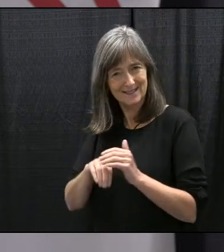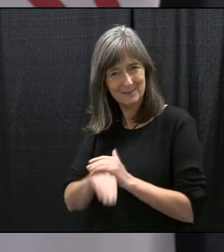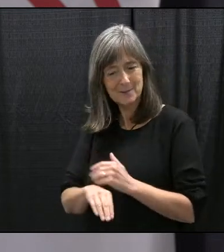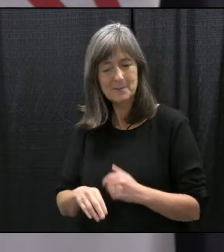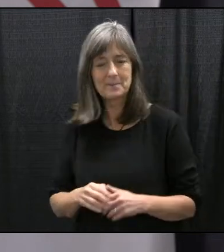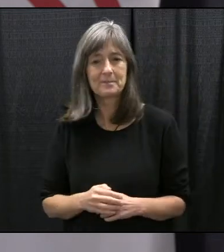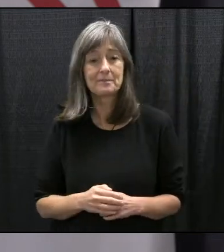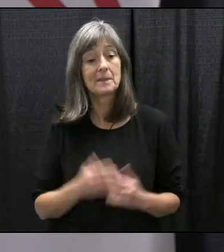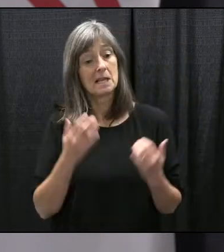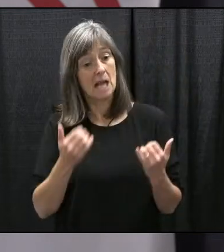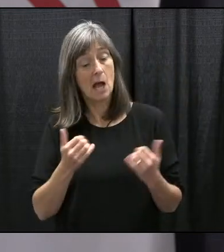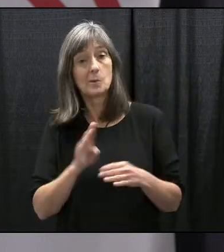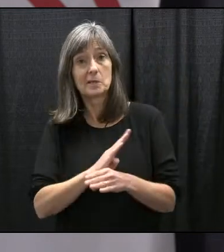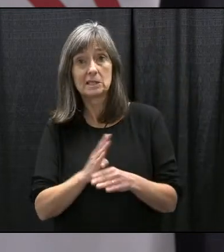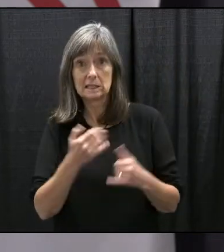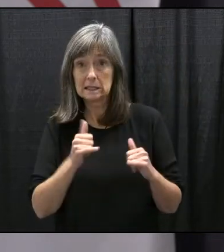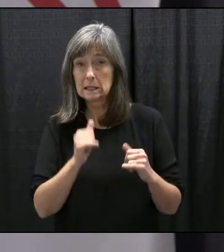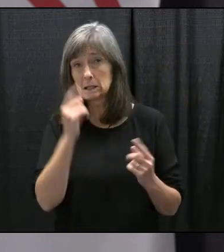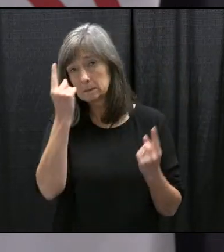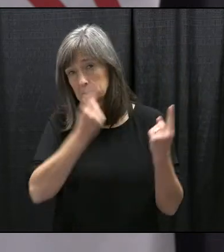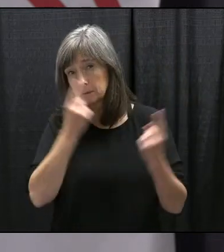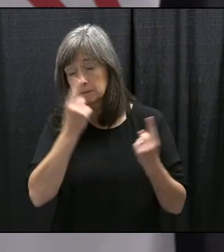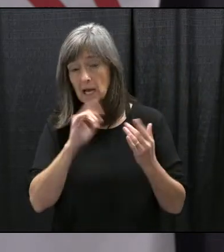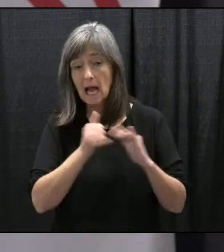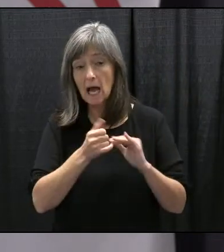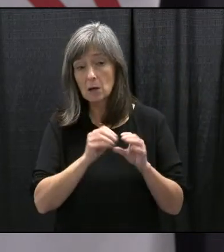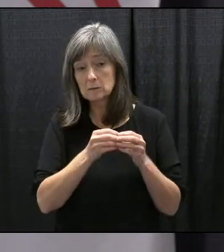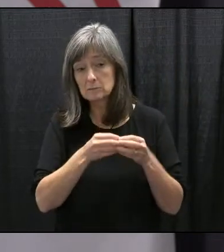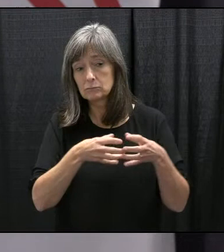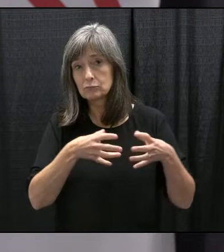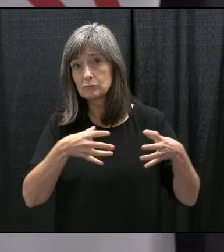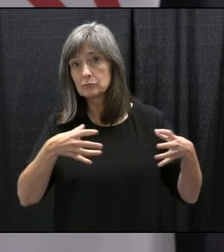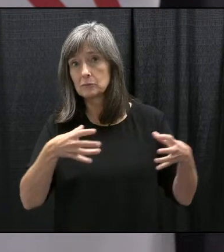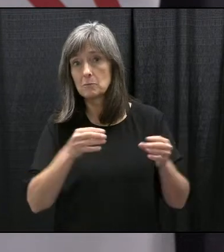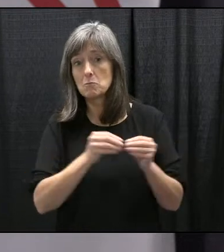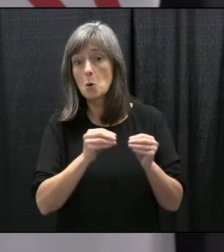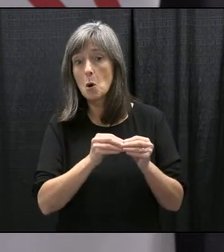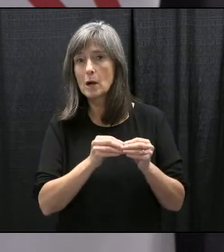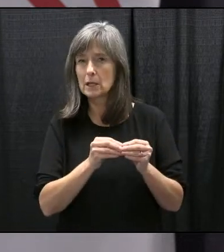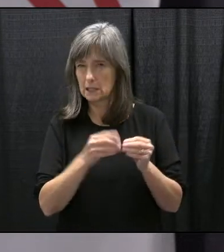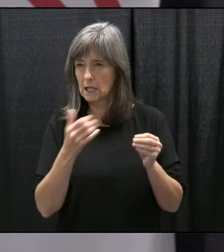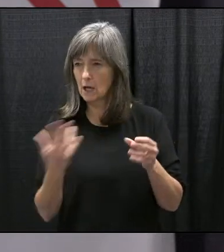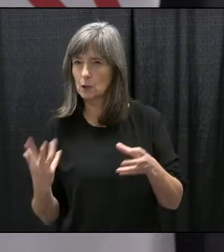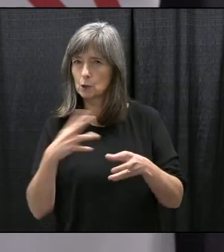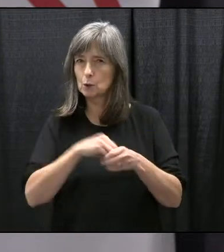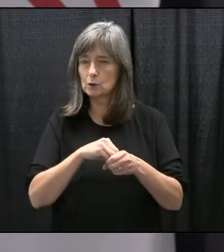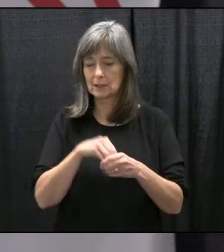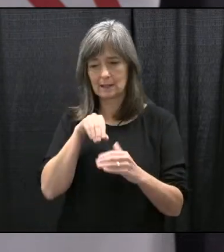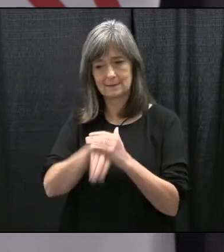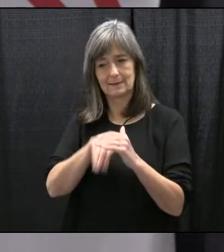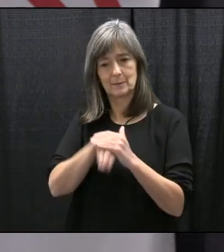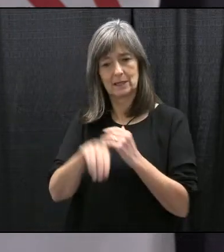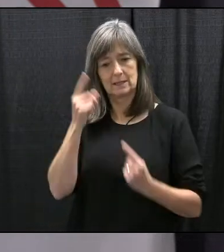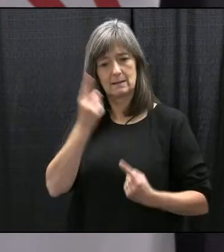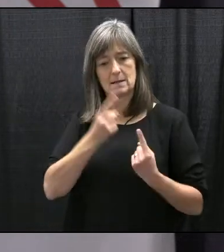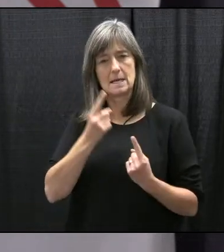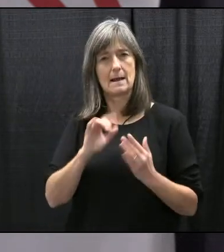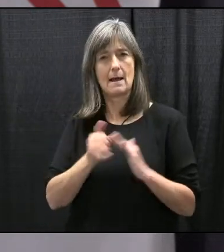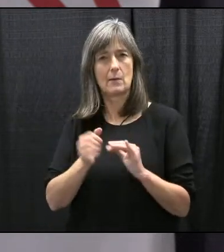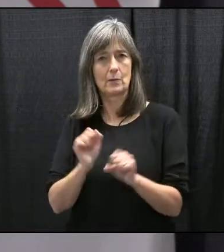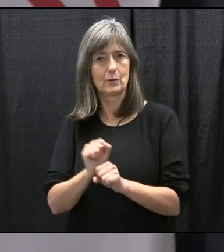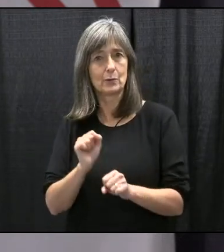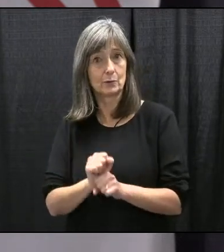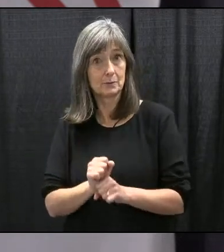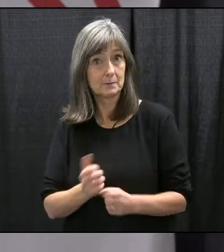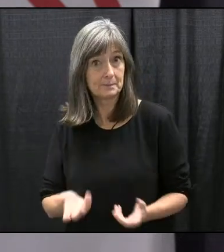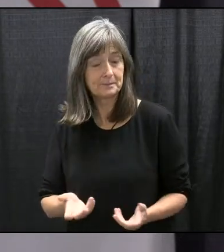ways to expand their reach, they are already advancing accessibility and inclusion throughout the province. So let's all